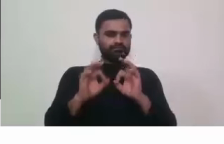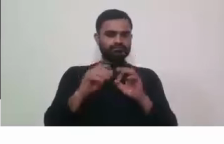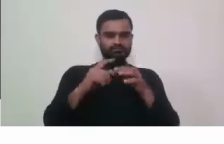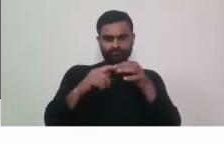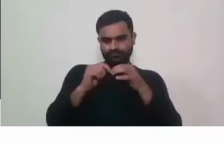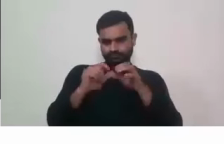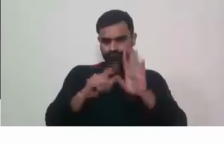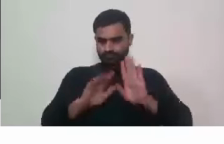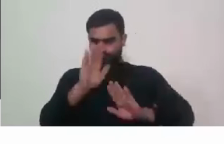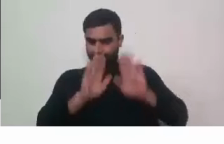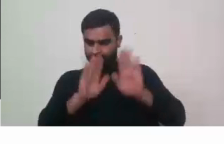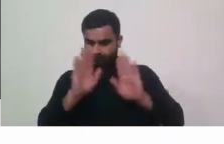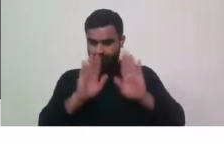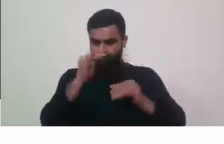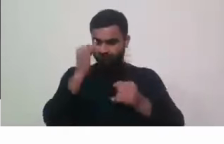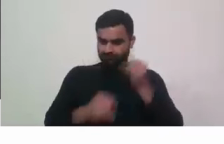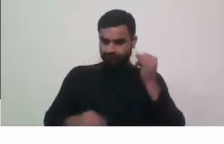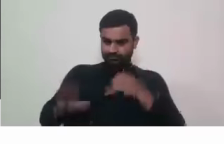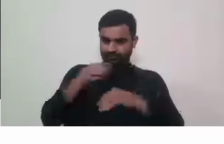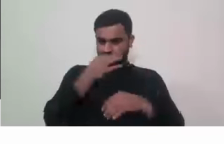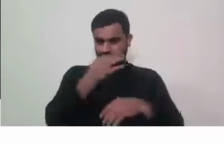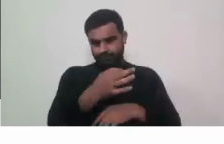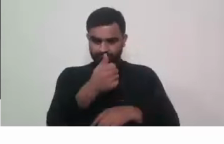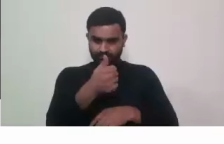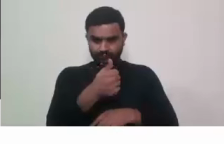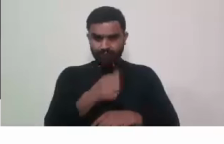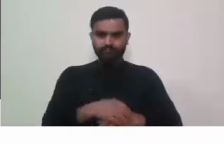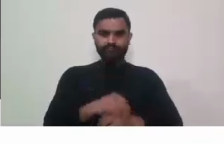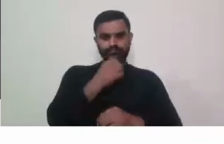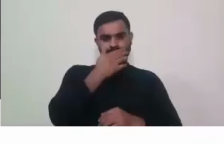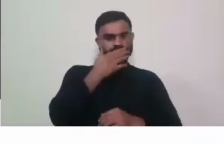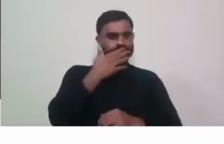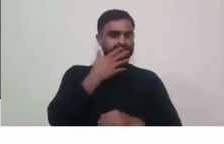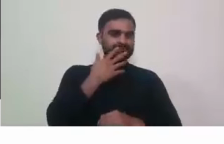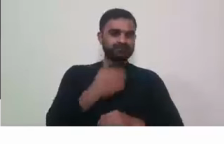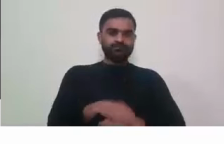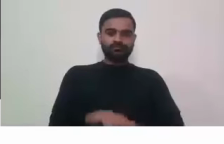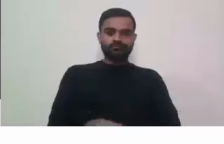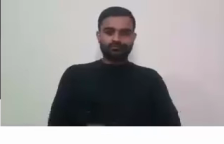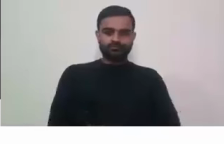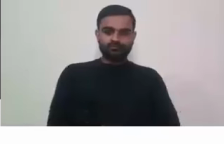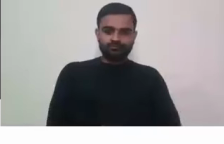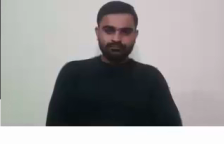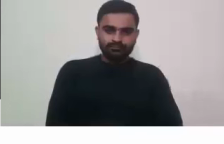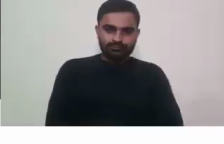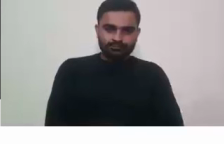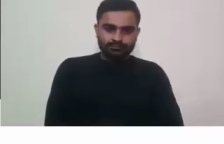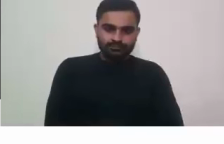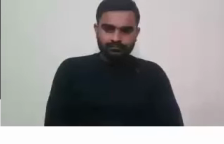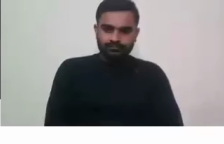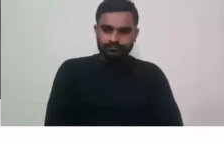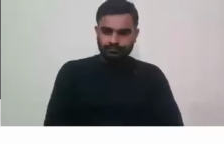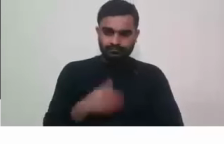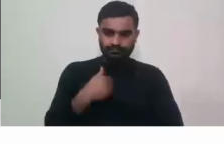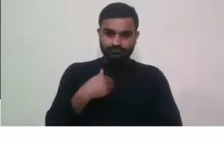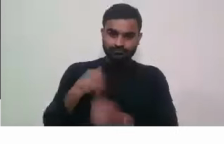May I address it at the end of the session? Higher degree of proficiency in English or rather promote linguistic hybridity. Yeah, we can get back